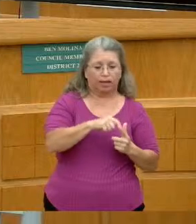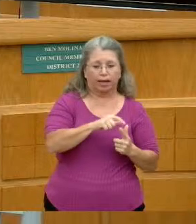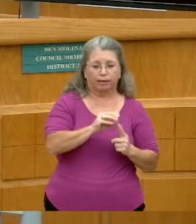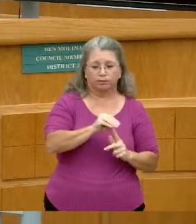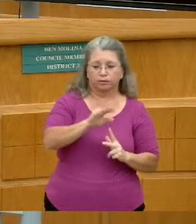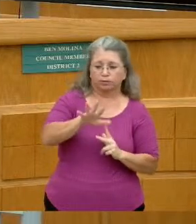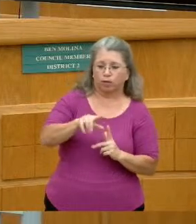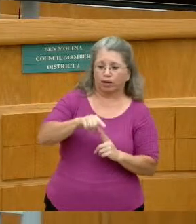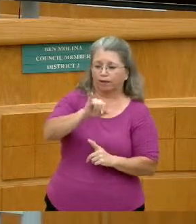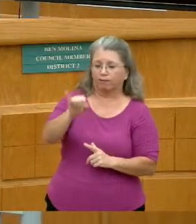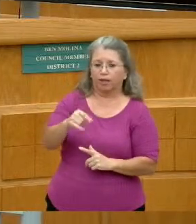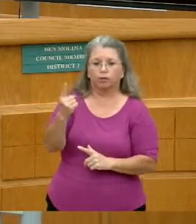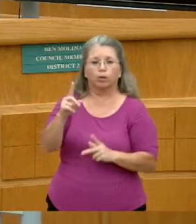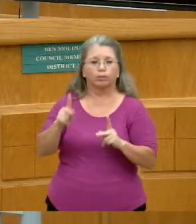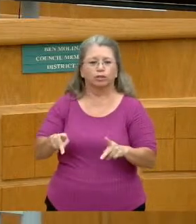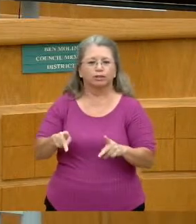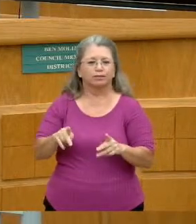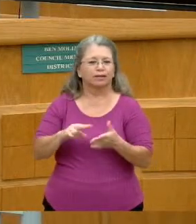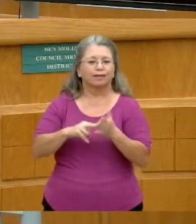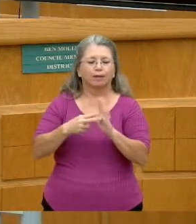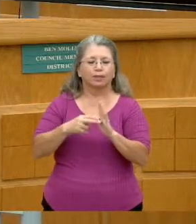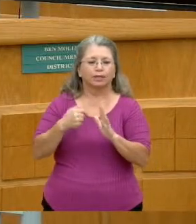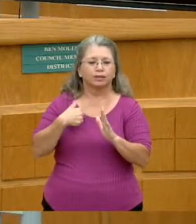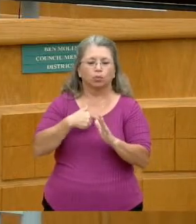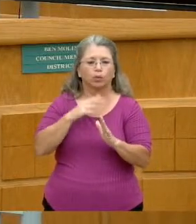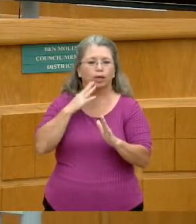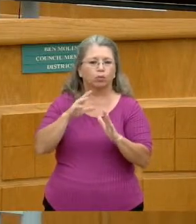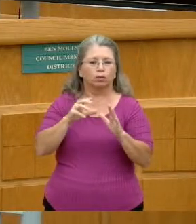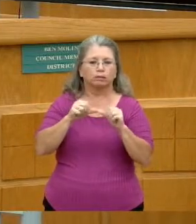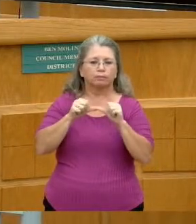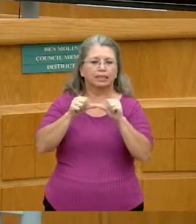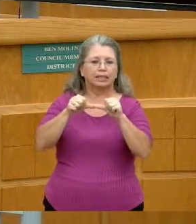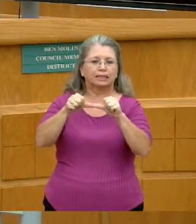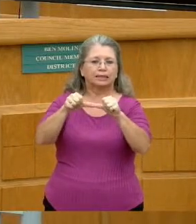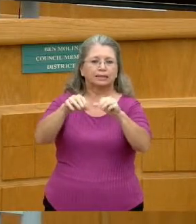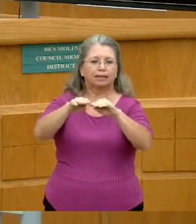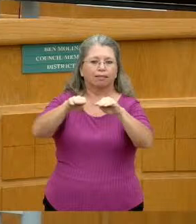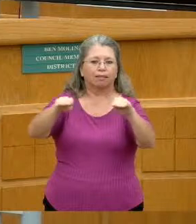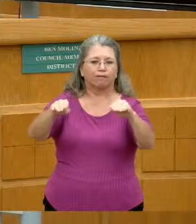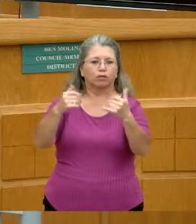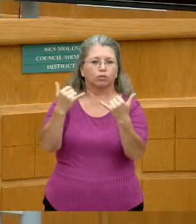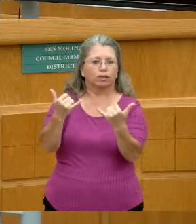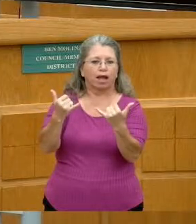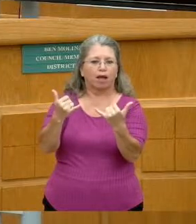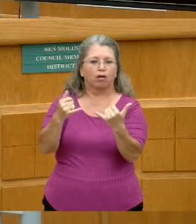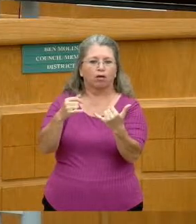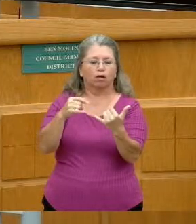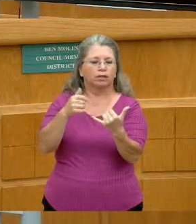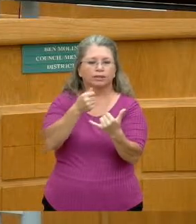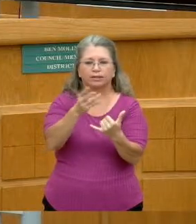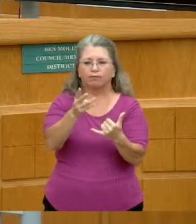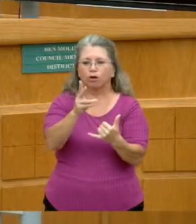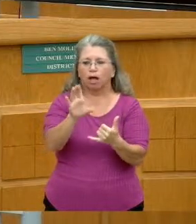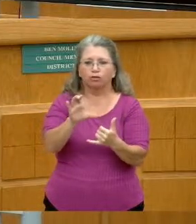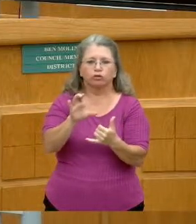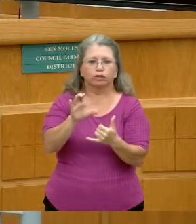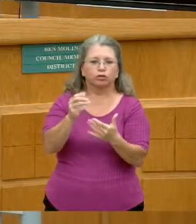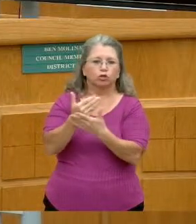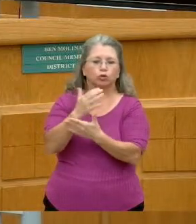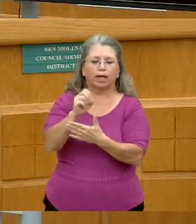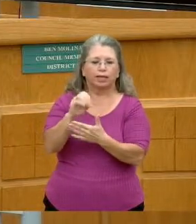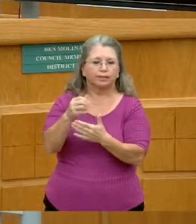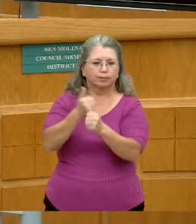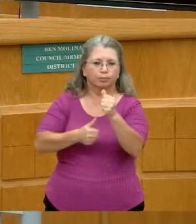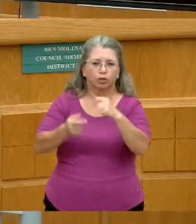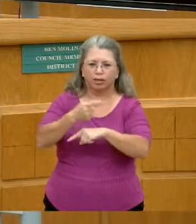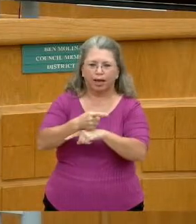we stay where we are now at hundreds of new cases per day. And I think we can all agree that that's not where we want